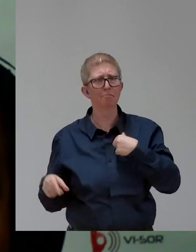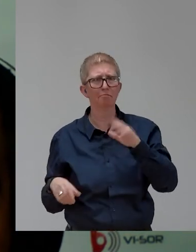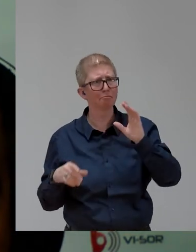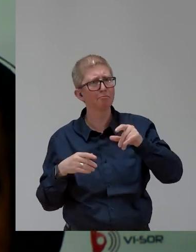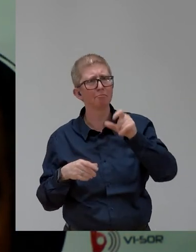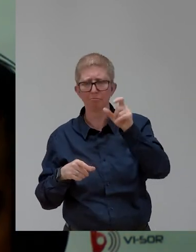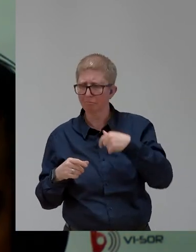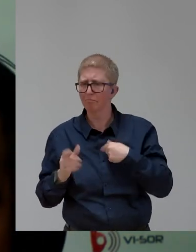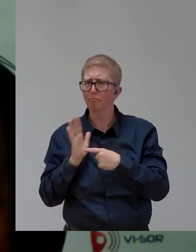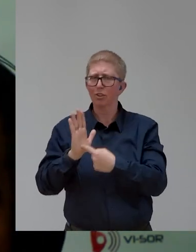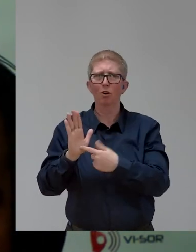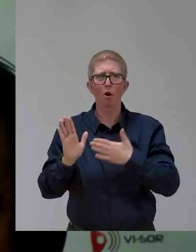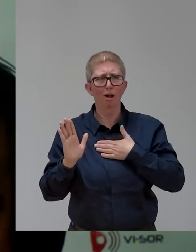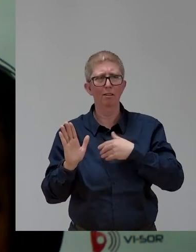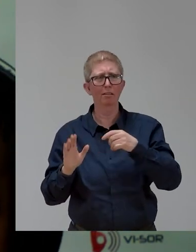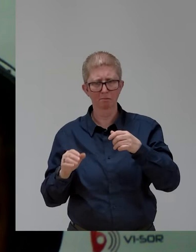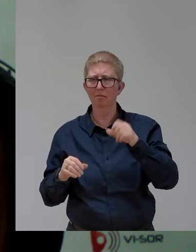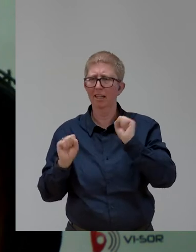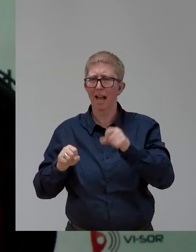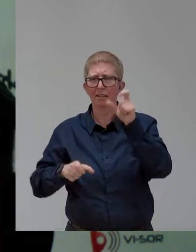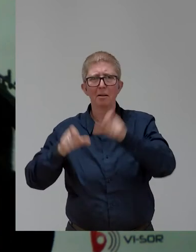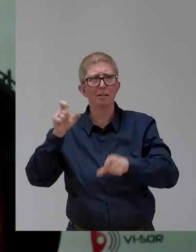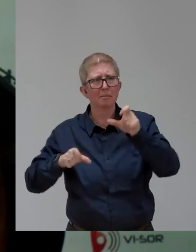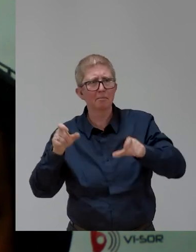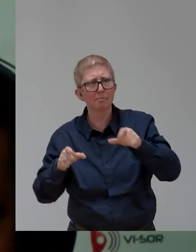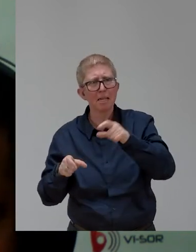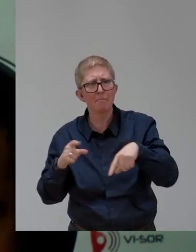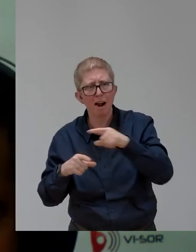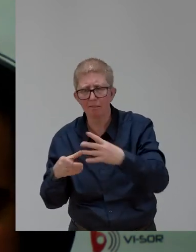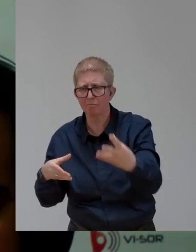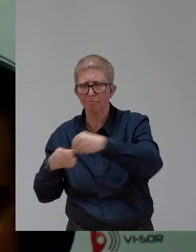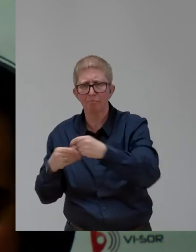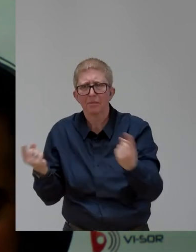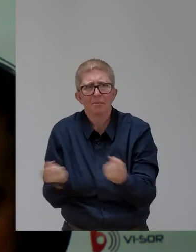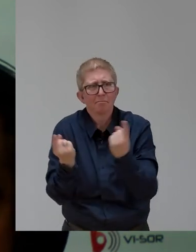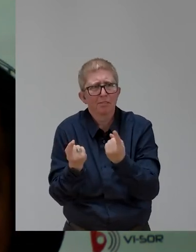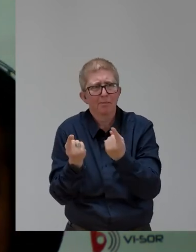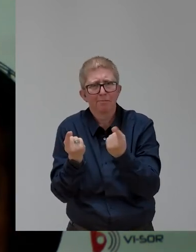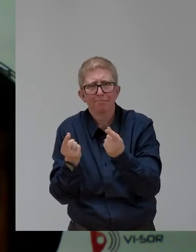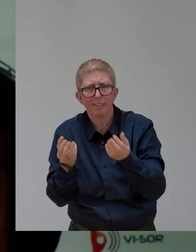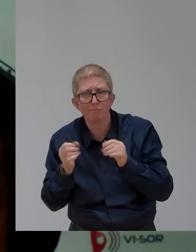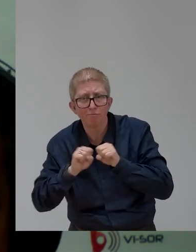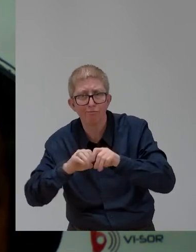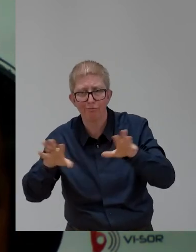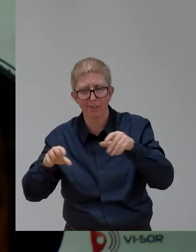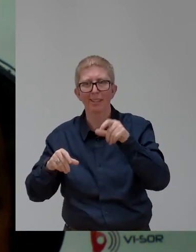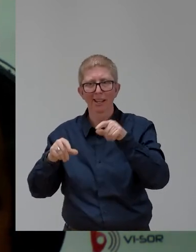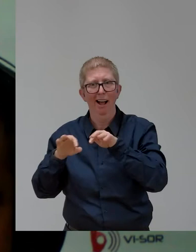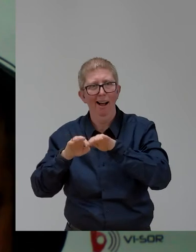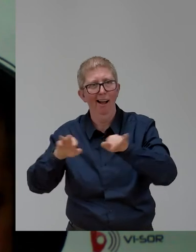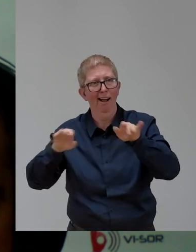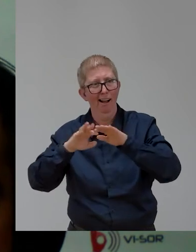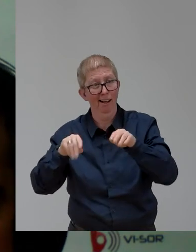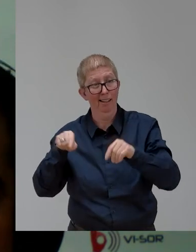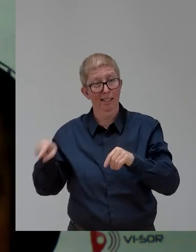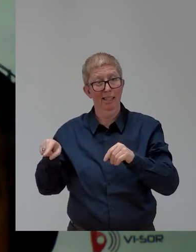efficiently, perhaps through advertising. The possibility of mobilizing information through media should be used